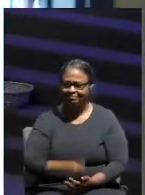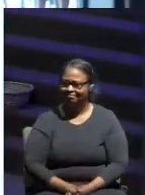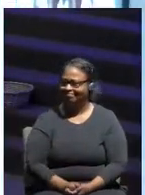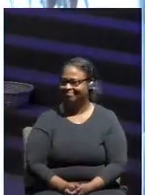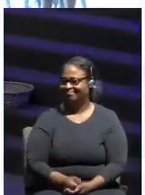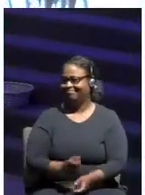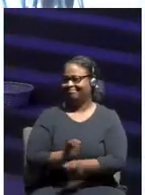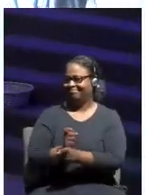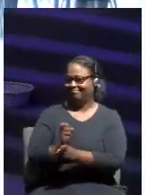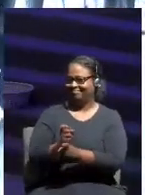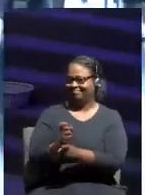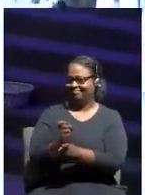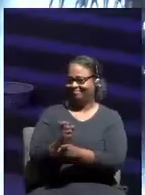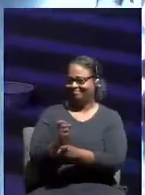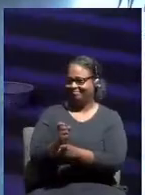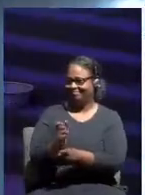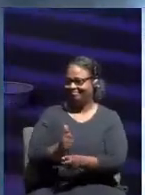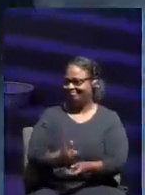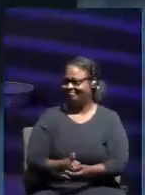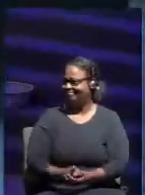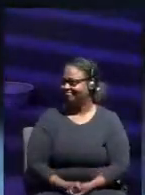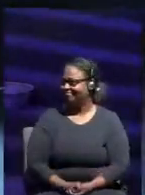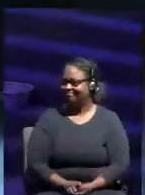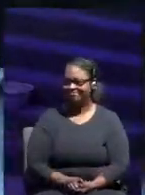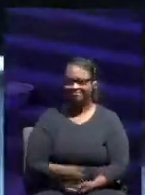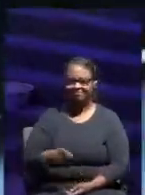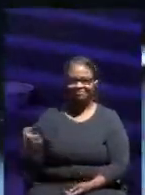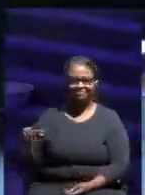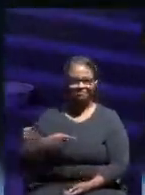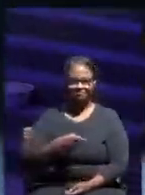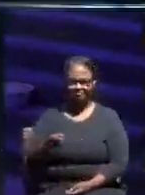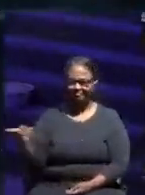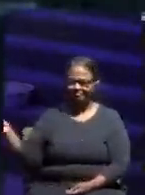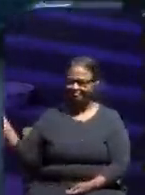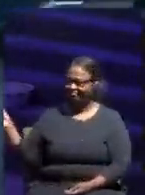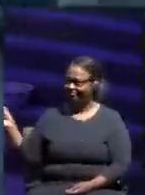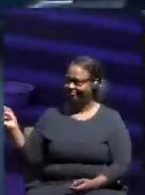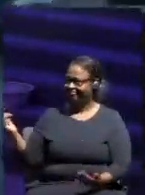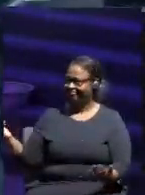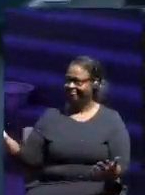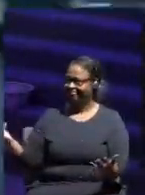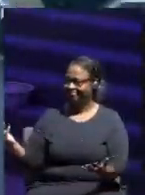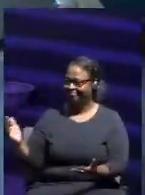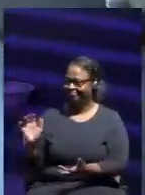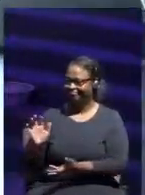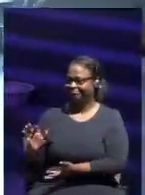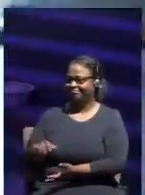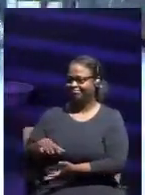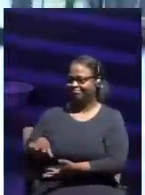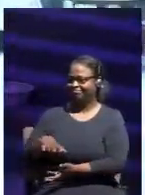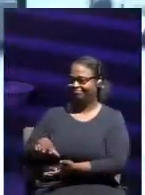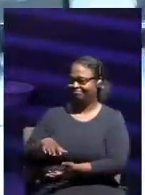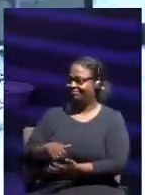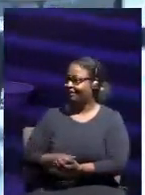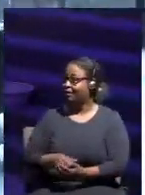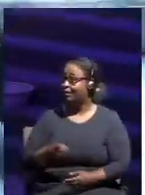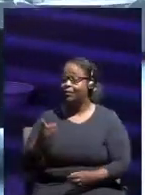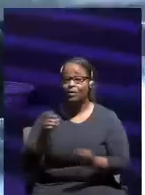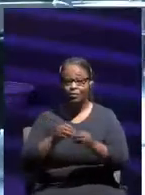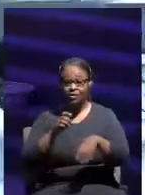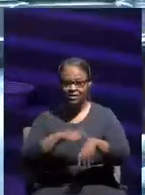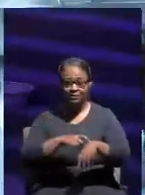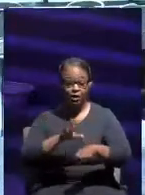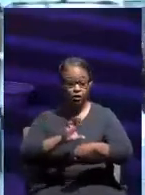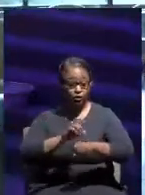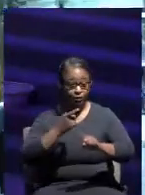Just kidding. Just kidding. Just kidding. Yeah. Oh, sorry. Yep. Okay. Once again, remember, Church